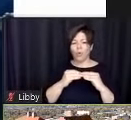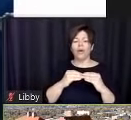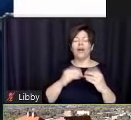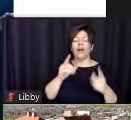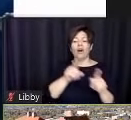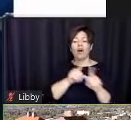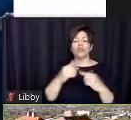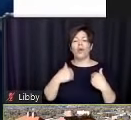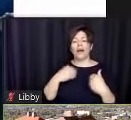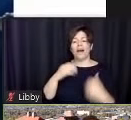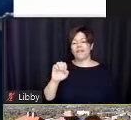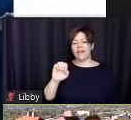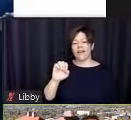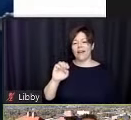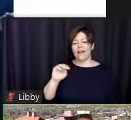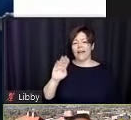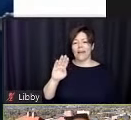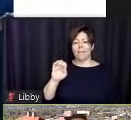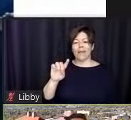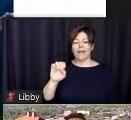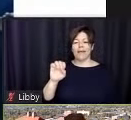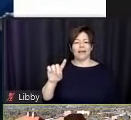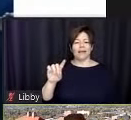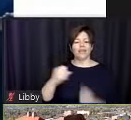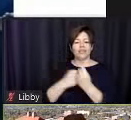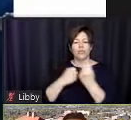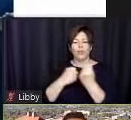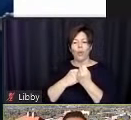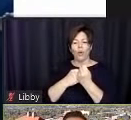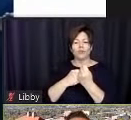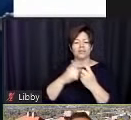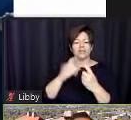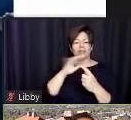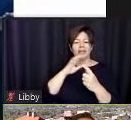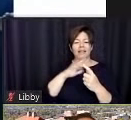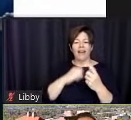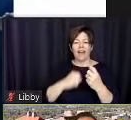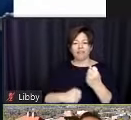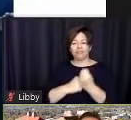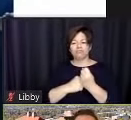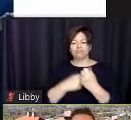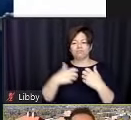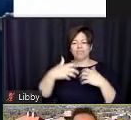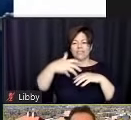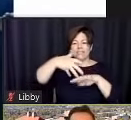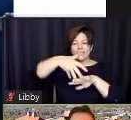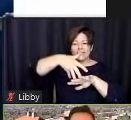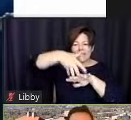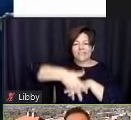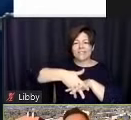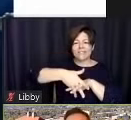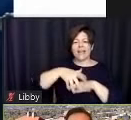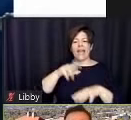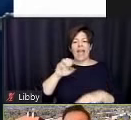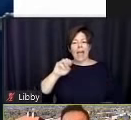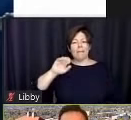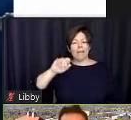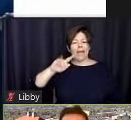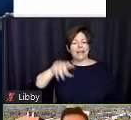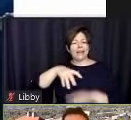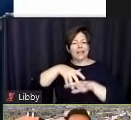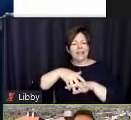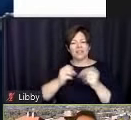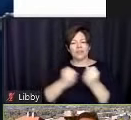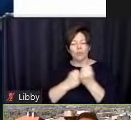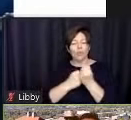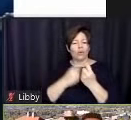supports. Well, I'm using Google Classroom. Well, great. Google Classroom has so many embedded supports for formative feedback for